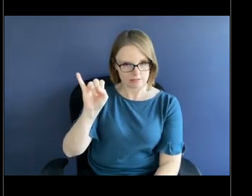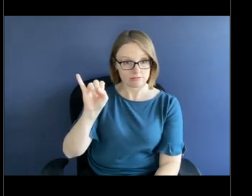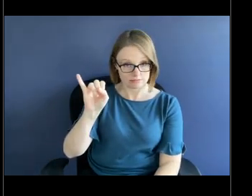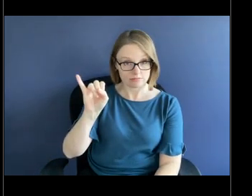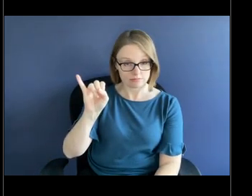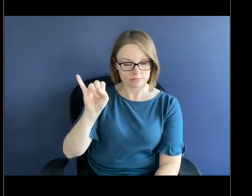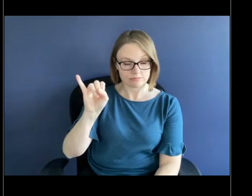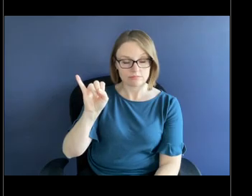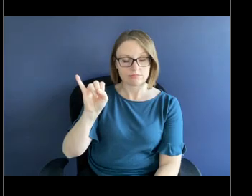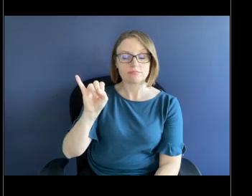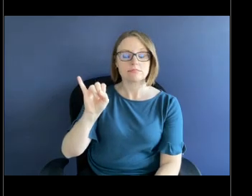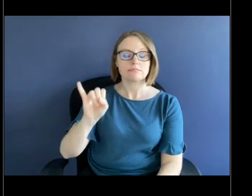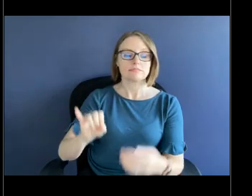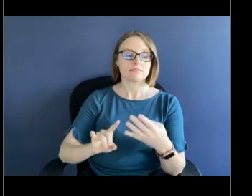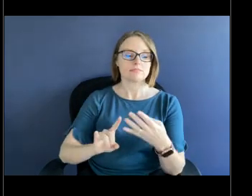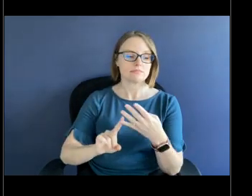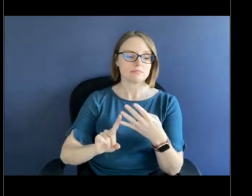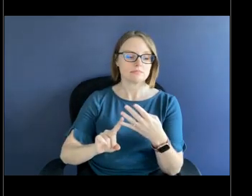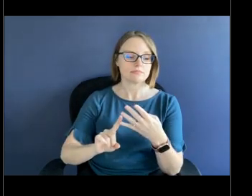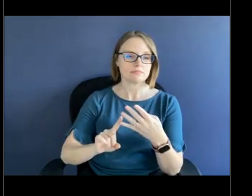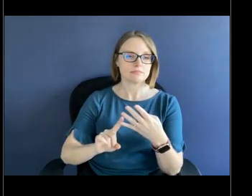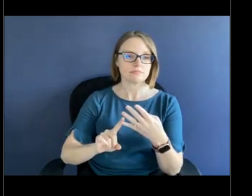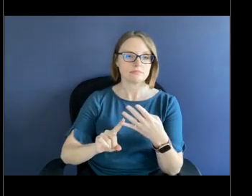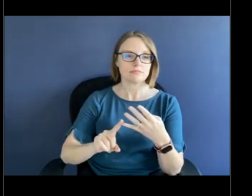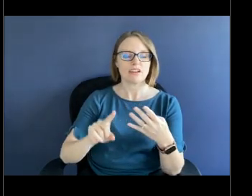ANSI, the